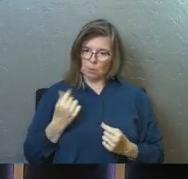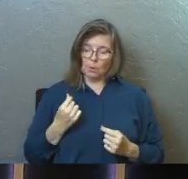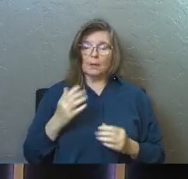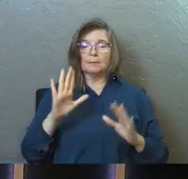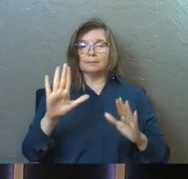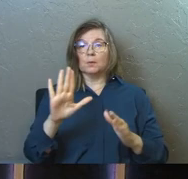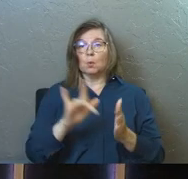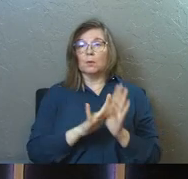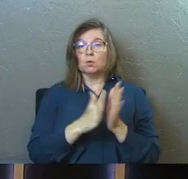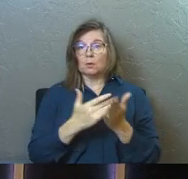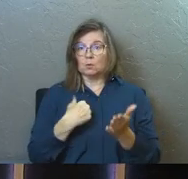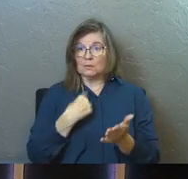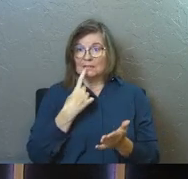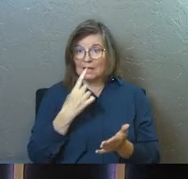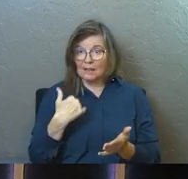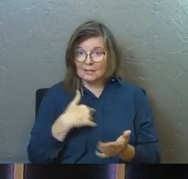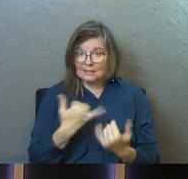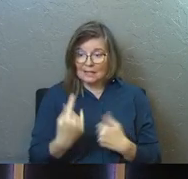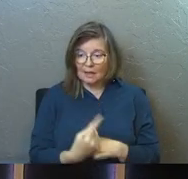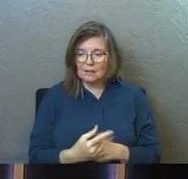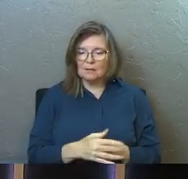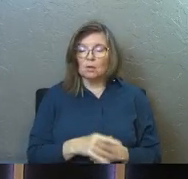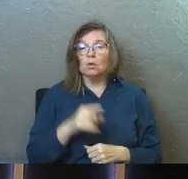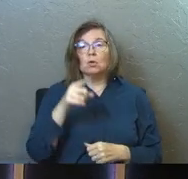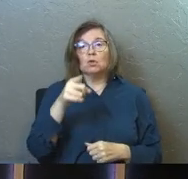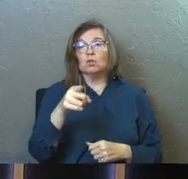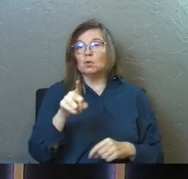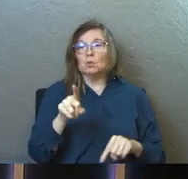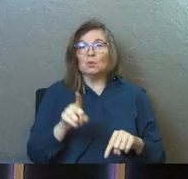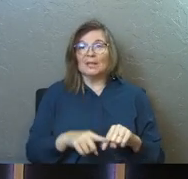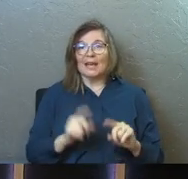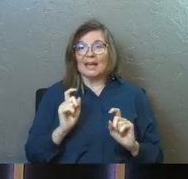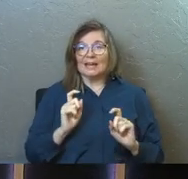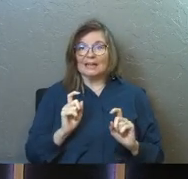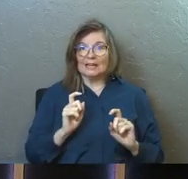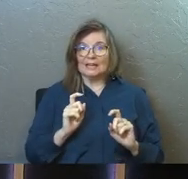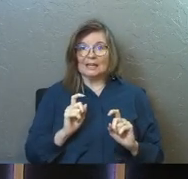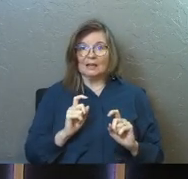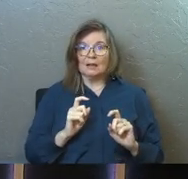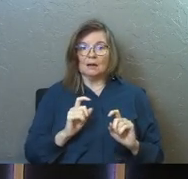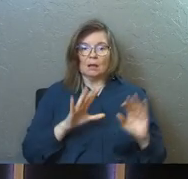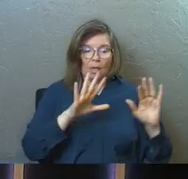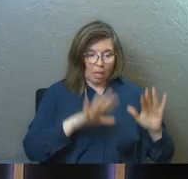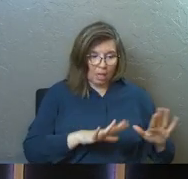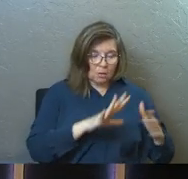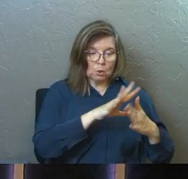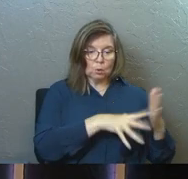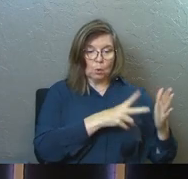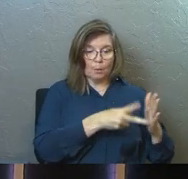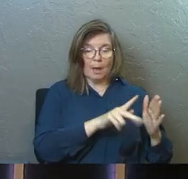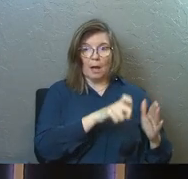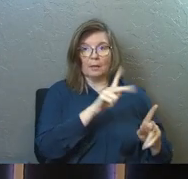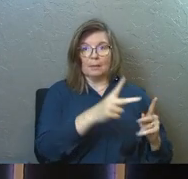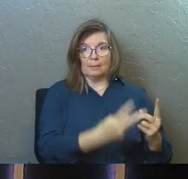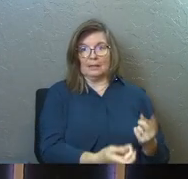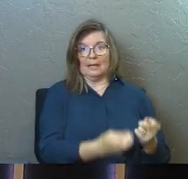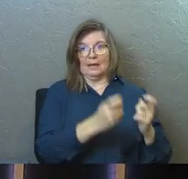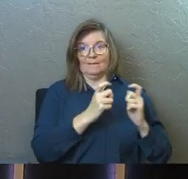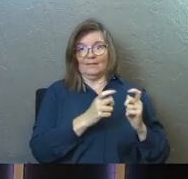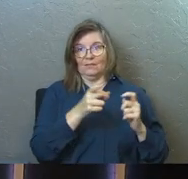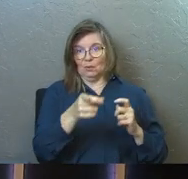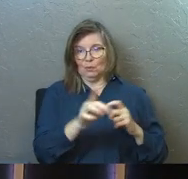here's the thing, and this is what the scripture is going to be telling us today, is you can't give in to the rubric that people have put over your